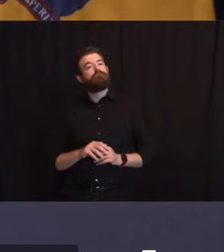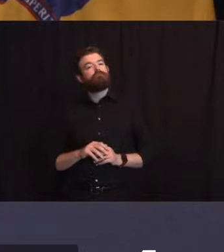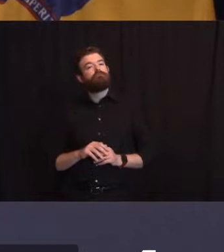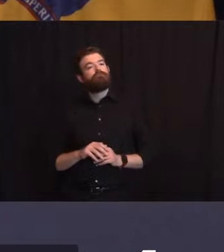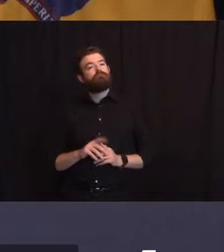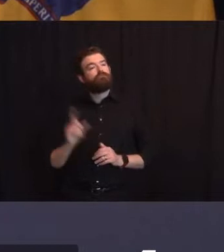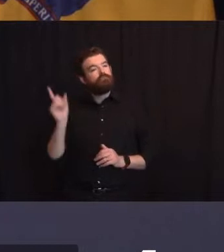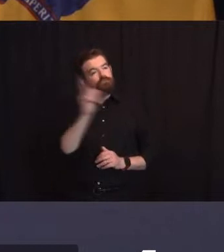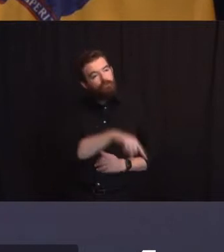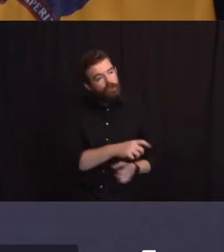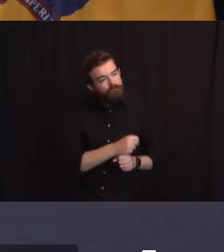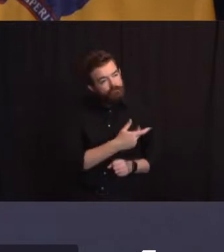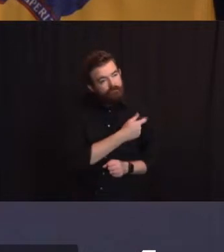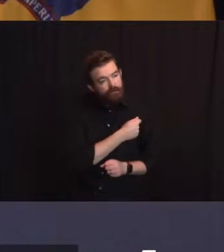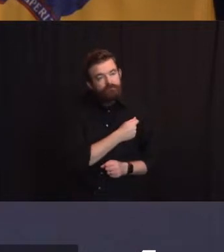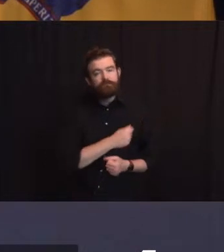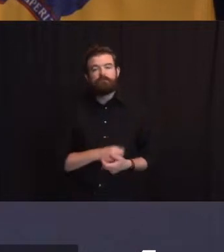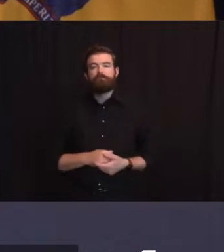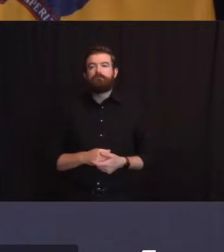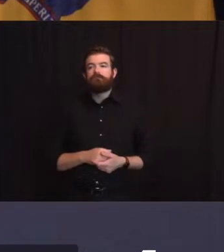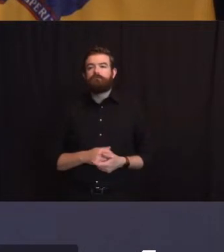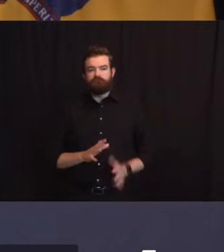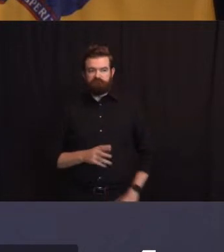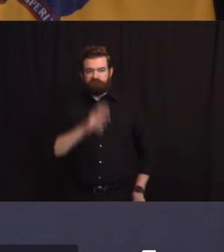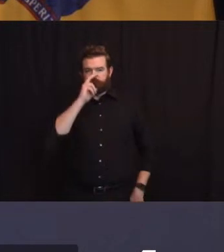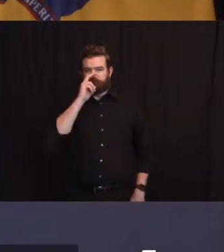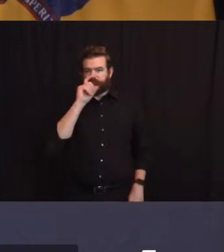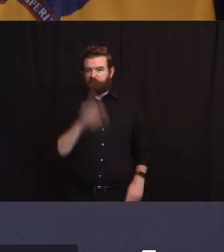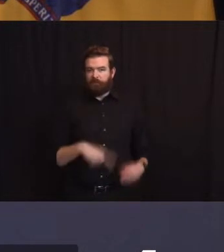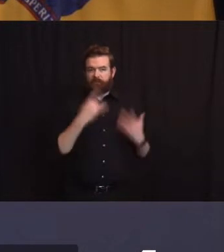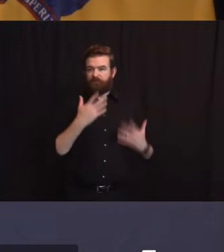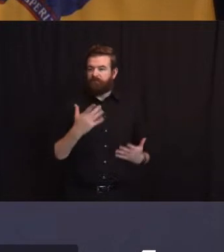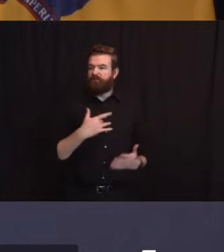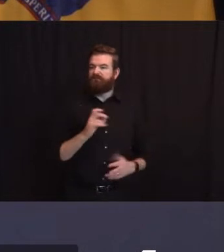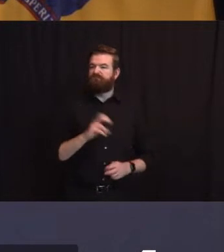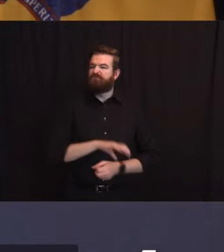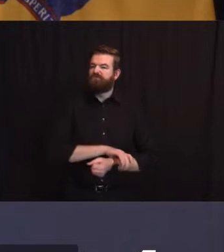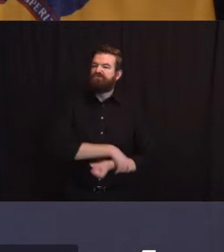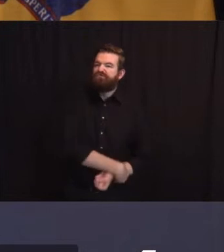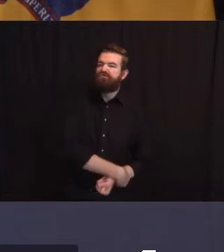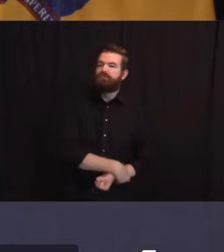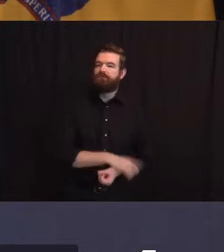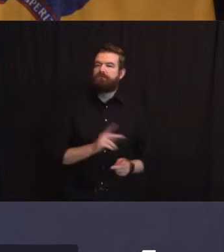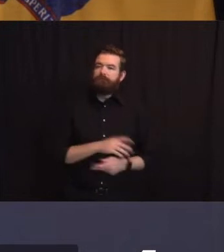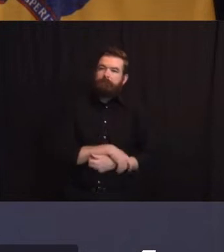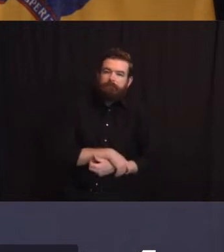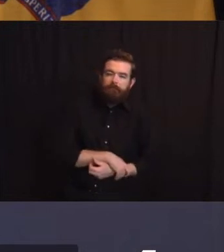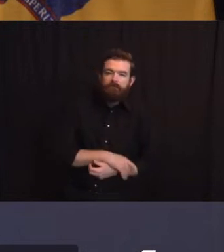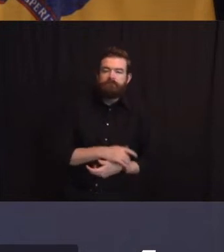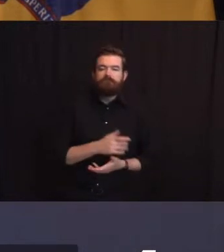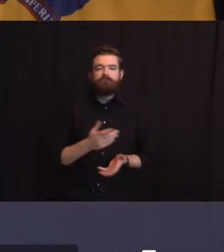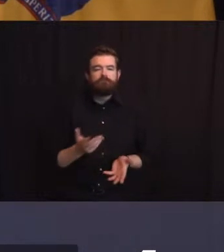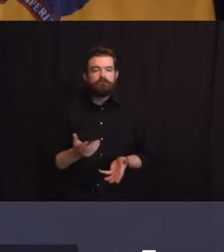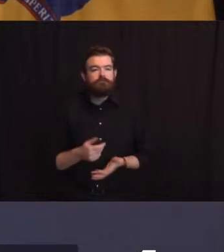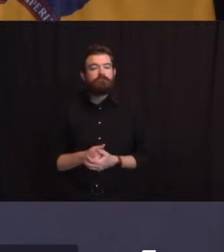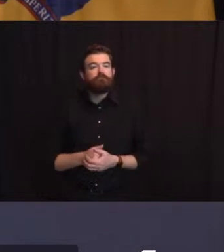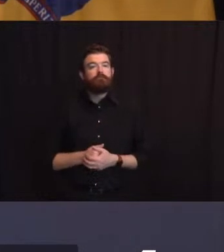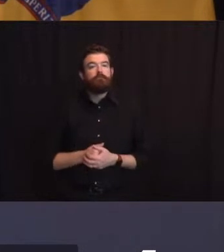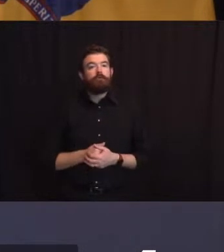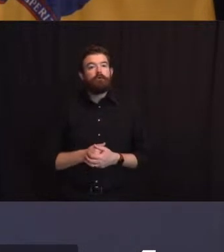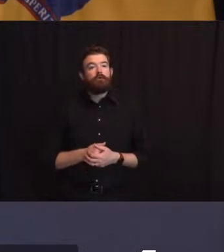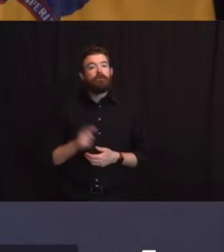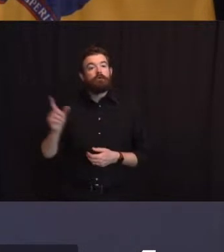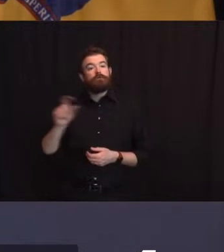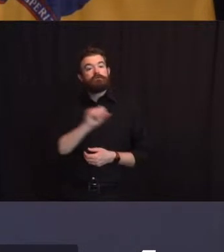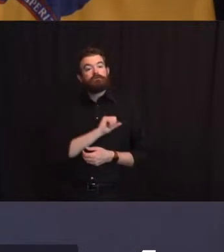people? I'd like to ask about your talks with Senate President Sweeney and Speaker Coughlin. Why does the New Jersey governorship, which is one of the